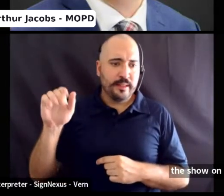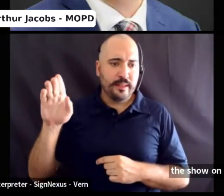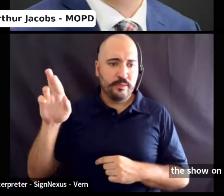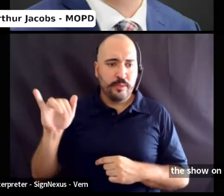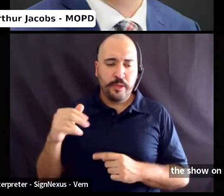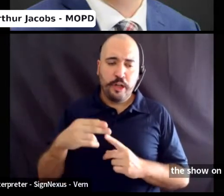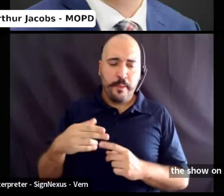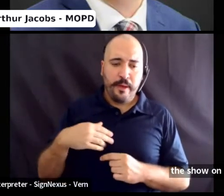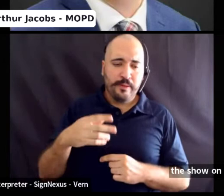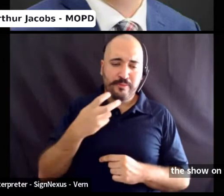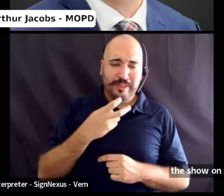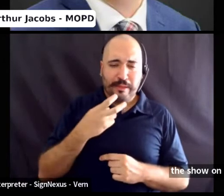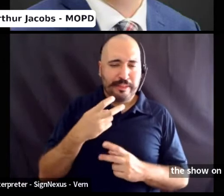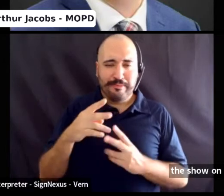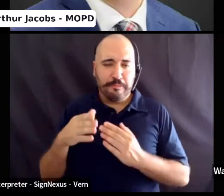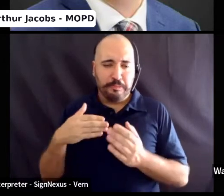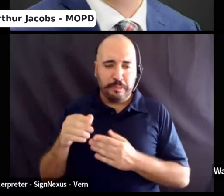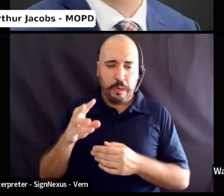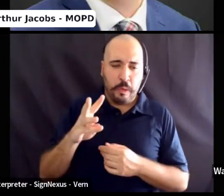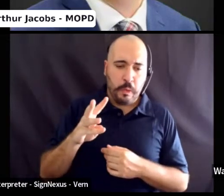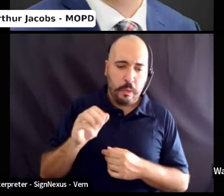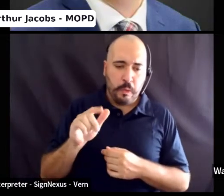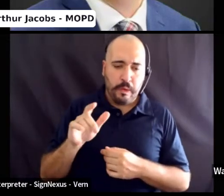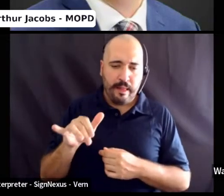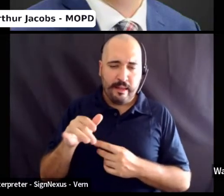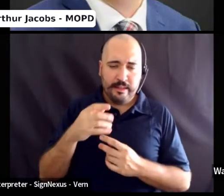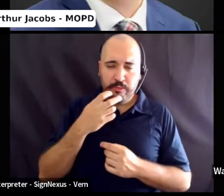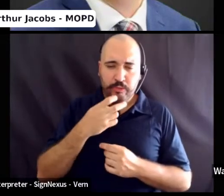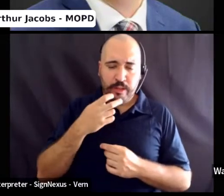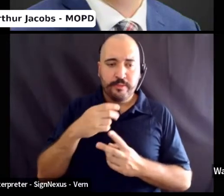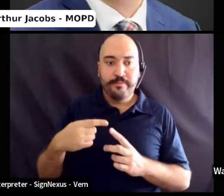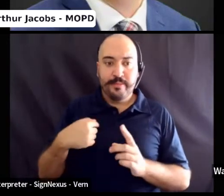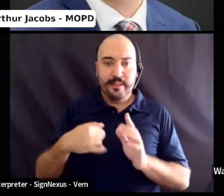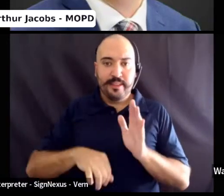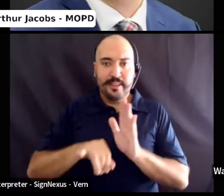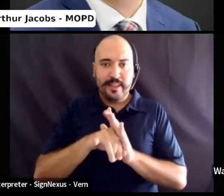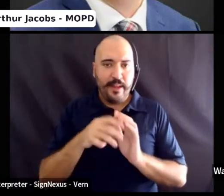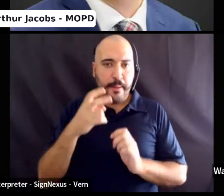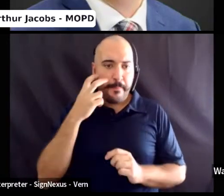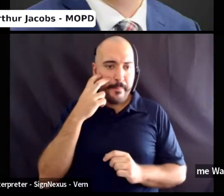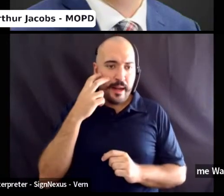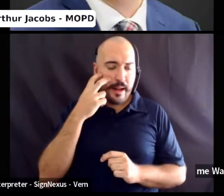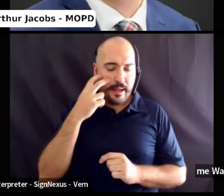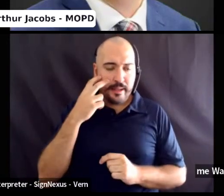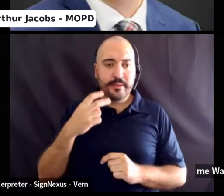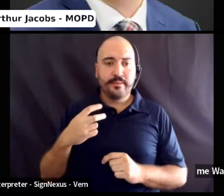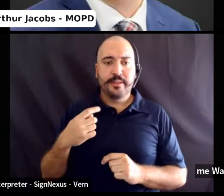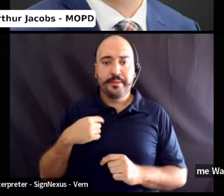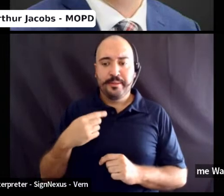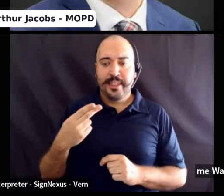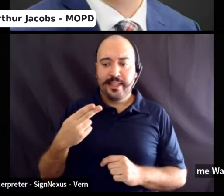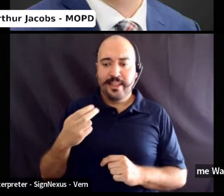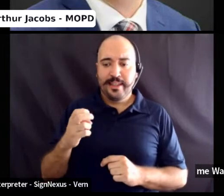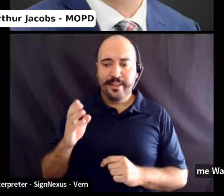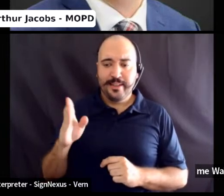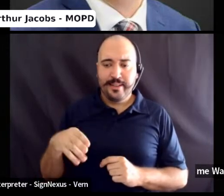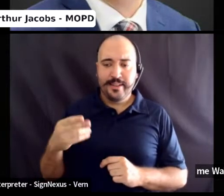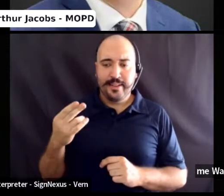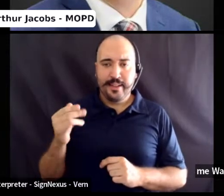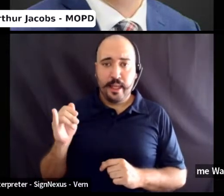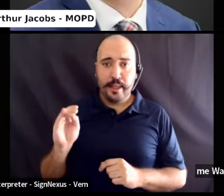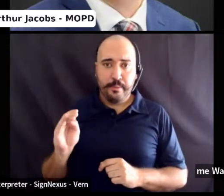or Wale, and I identify as blind. My pronouns are he/him,